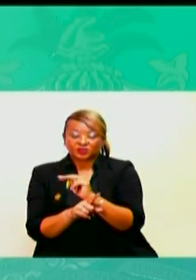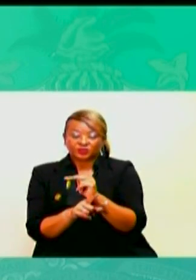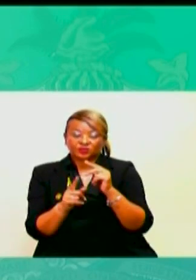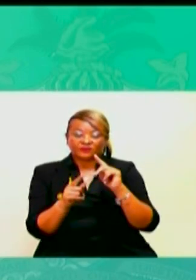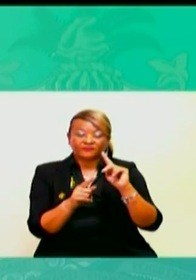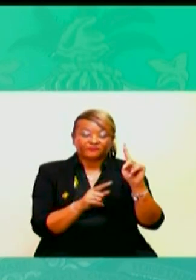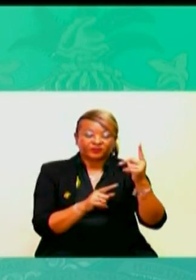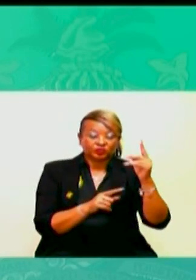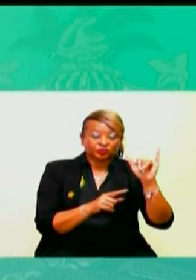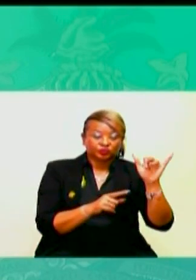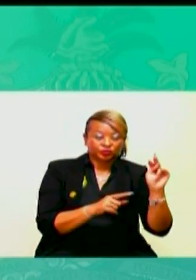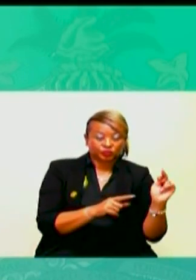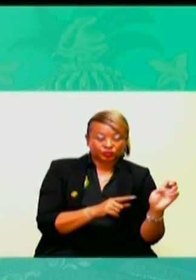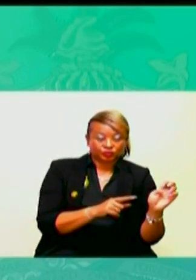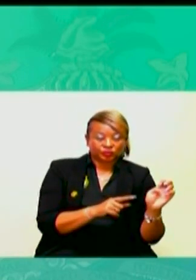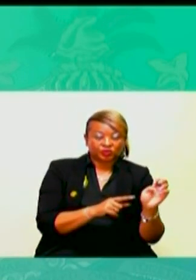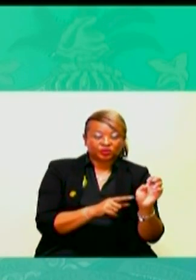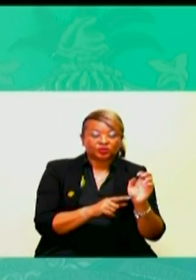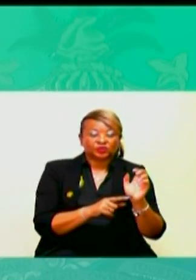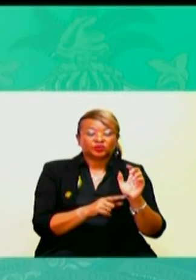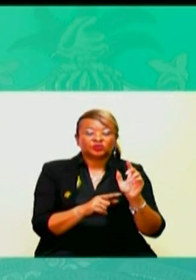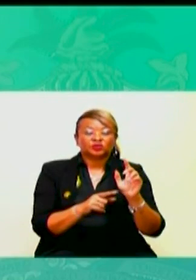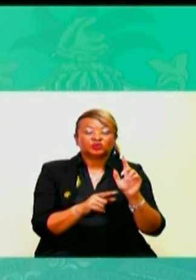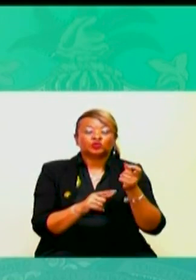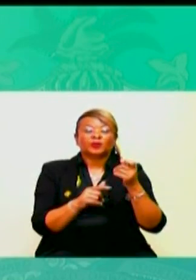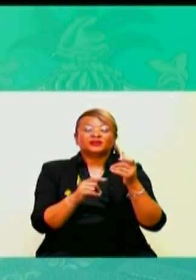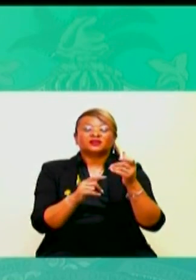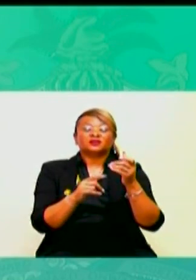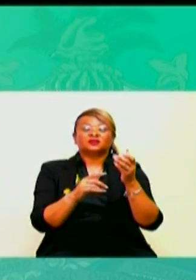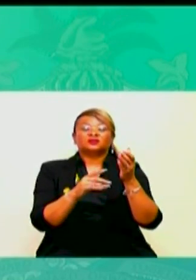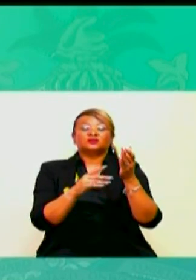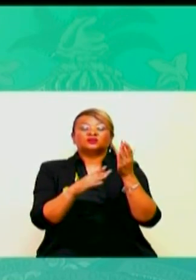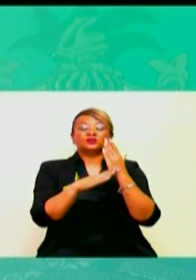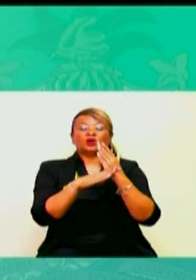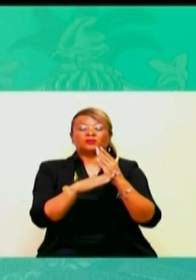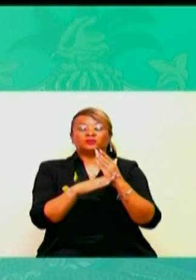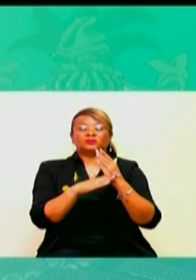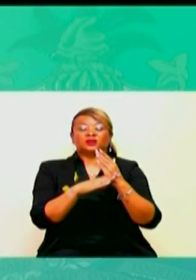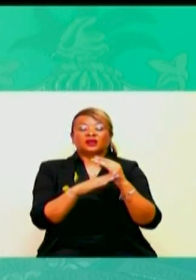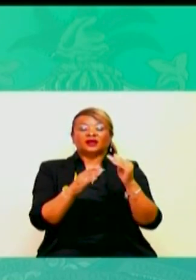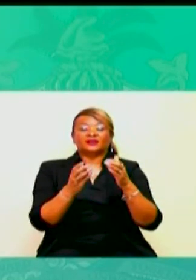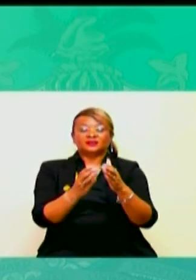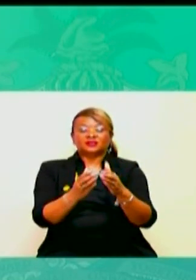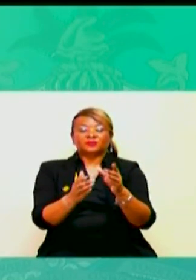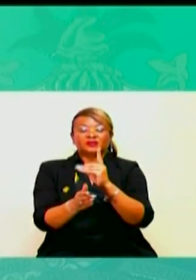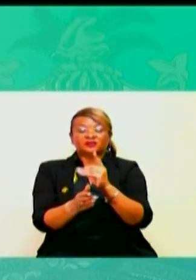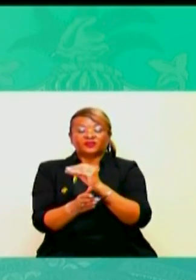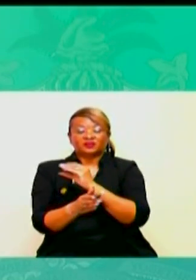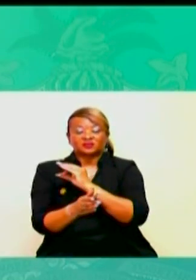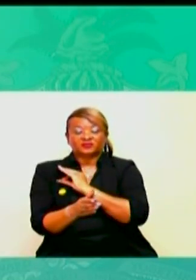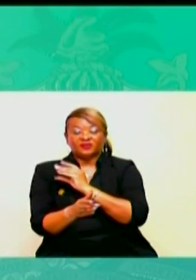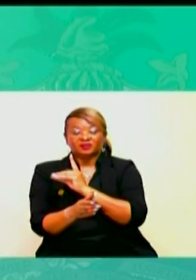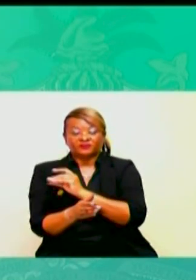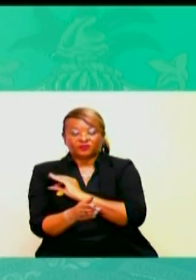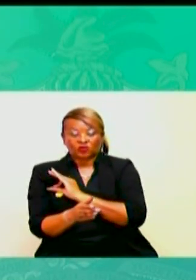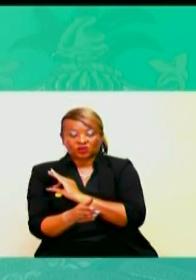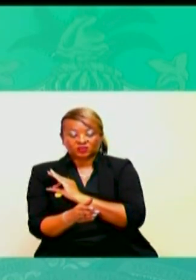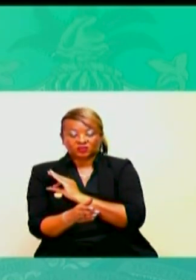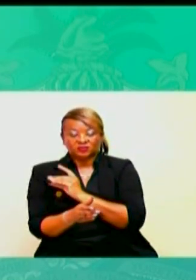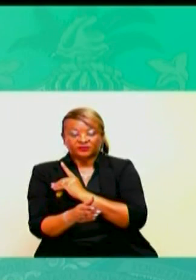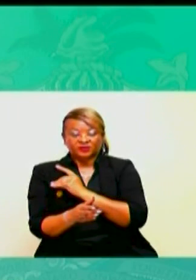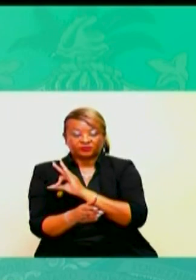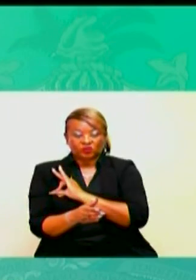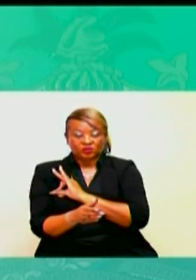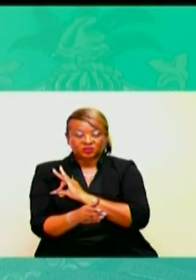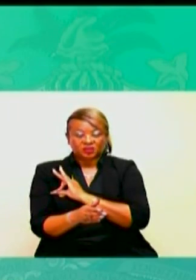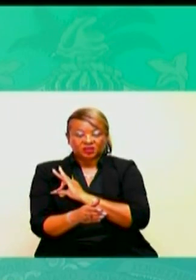from the 1st of June, there were some 20 interceptions at sea by the Royal Bahamas Defense Force and the U.S. Coast Guard.